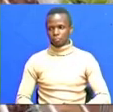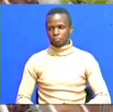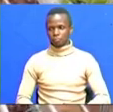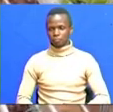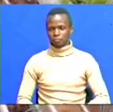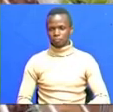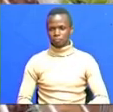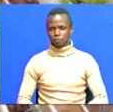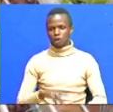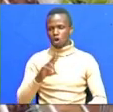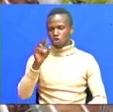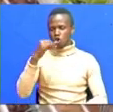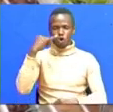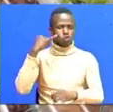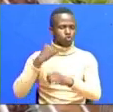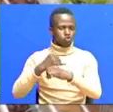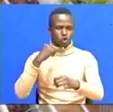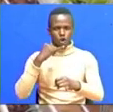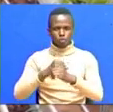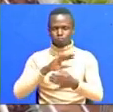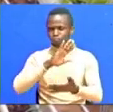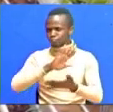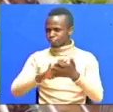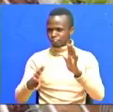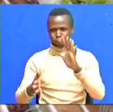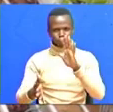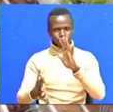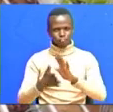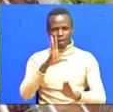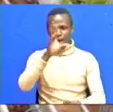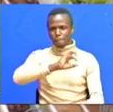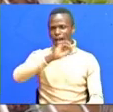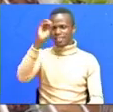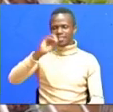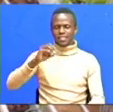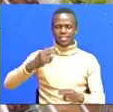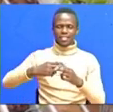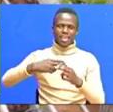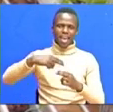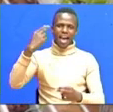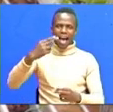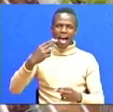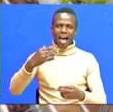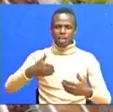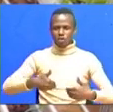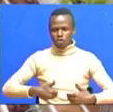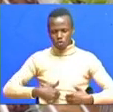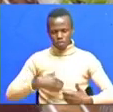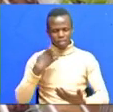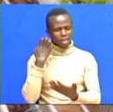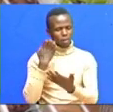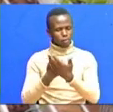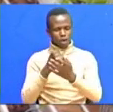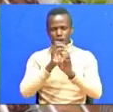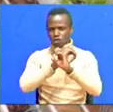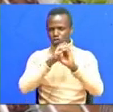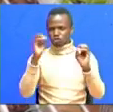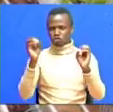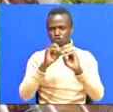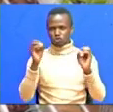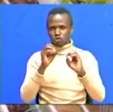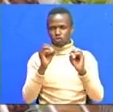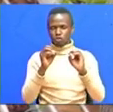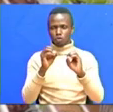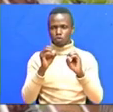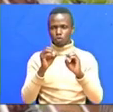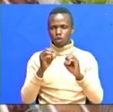There is no job, so the rate is very high. We have more of youth unemployed than the ones that are employed in